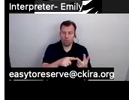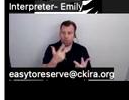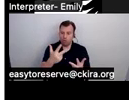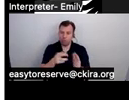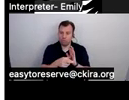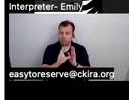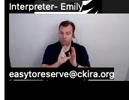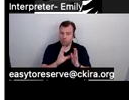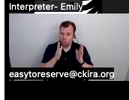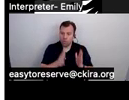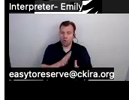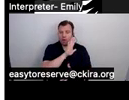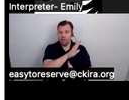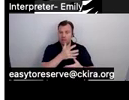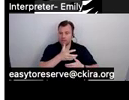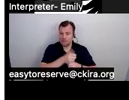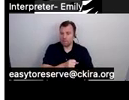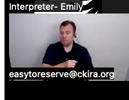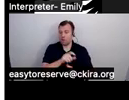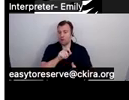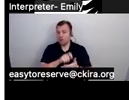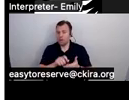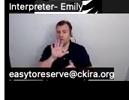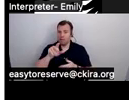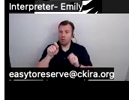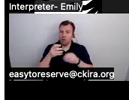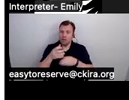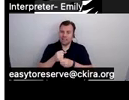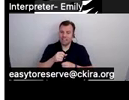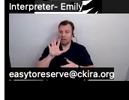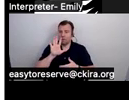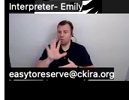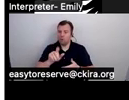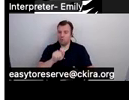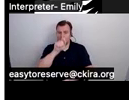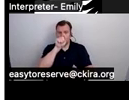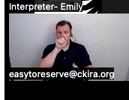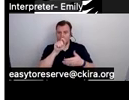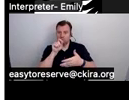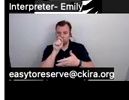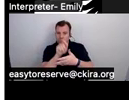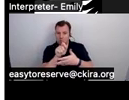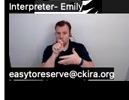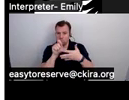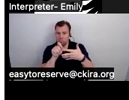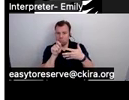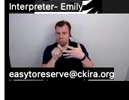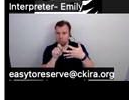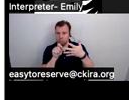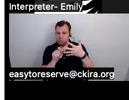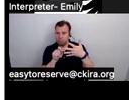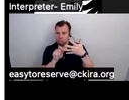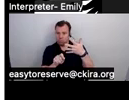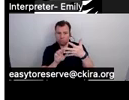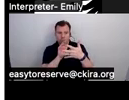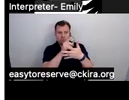their overall summary, and you'll get your bullet points for those 5 criteria score that I mentioned. So you'll,